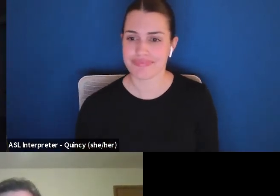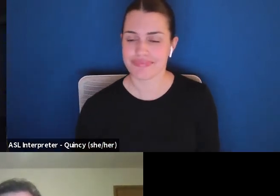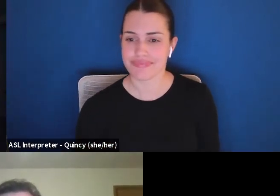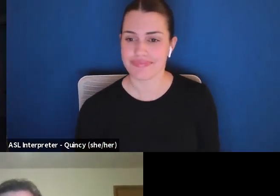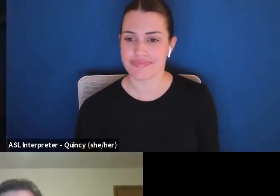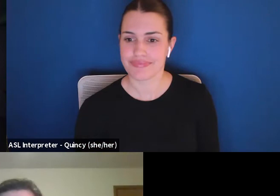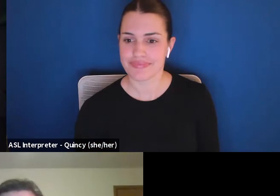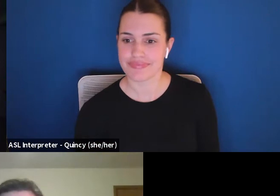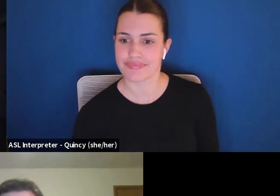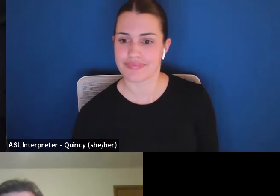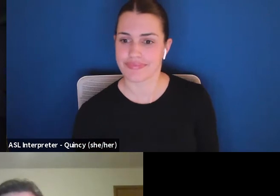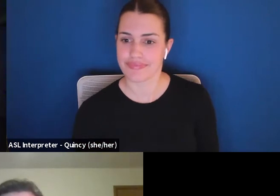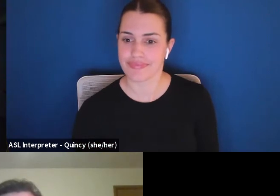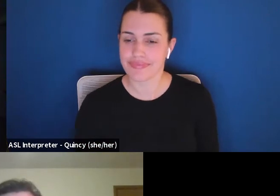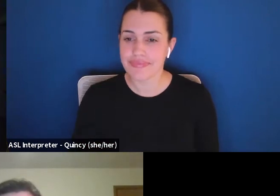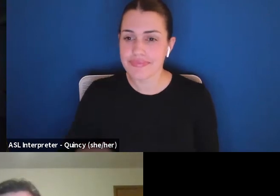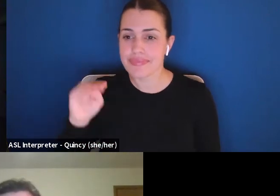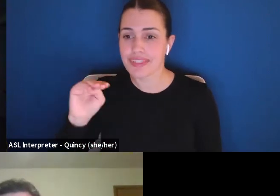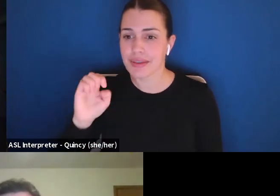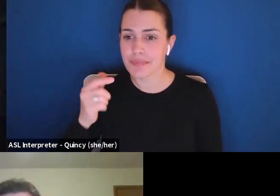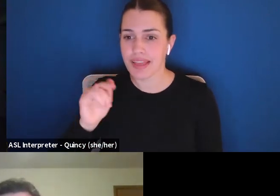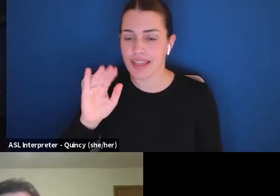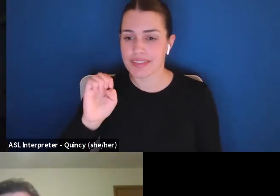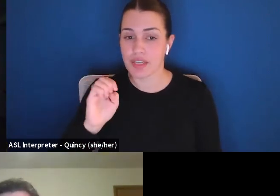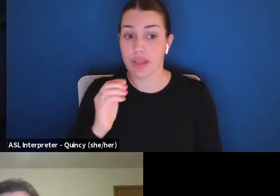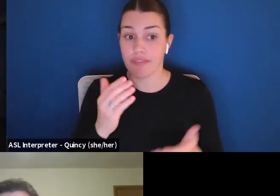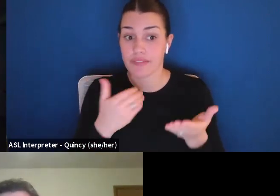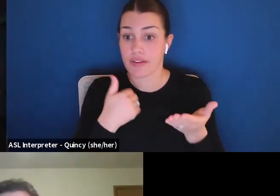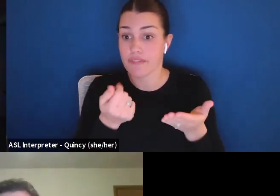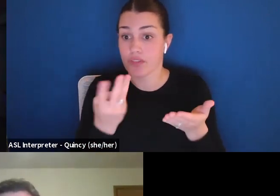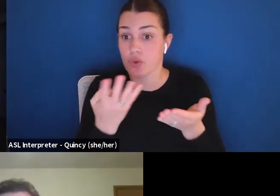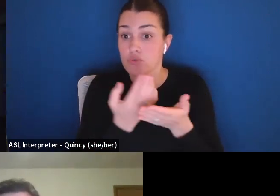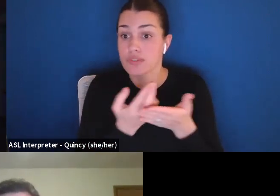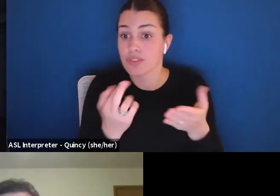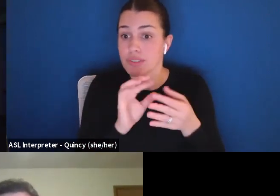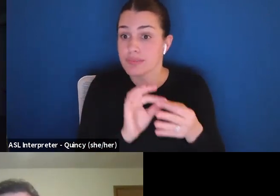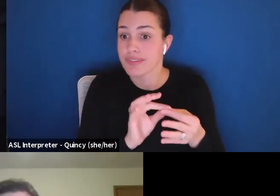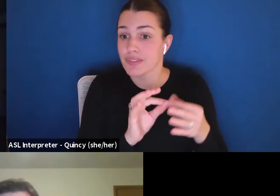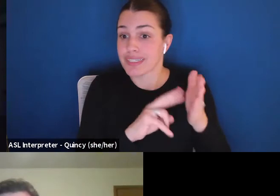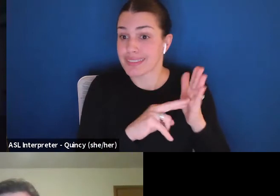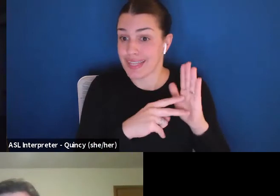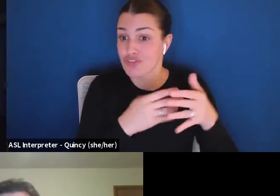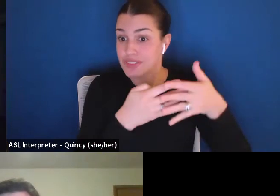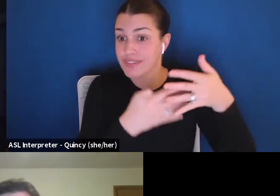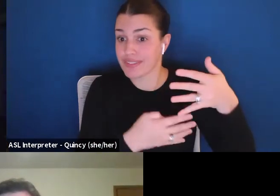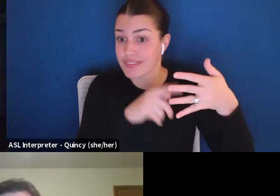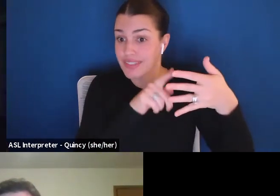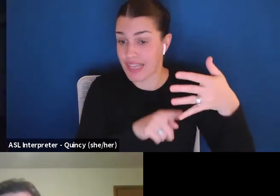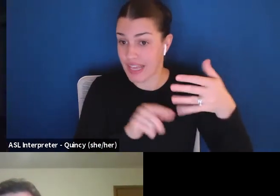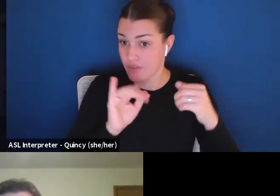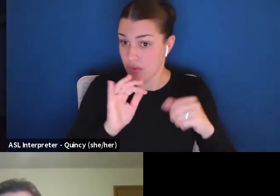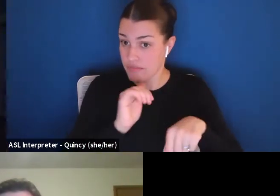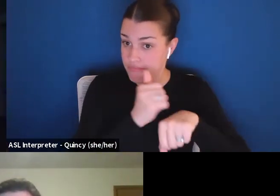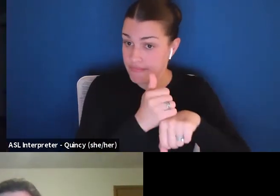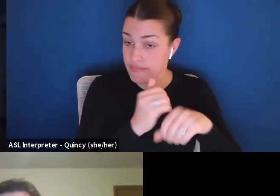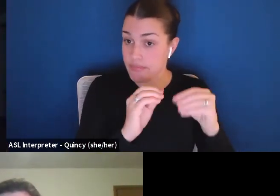And then we just have a couple of resources specific to intentions here. So if you find yourself interested in setting more